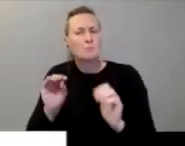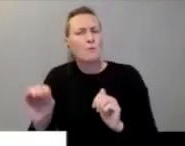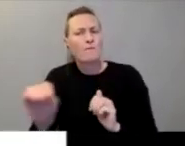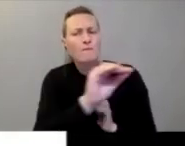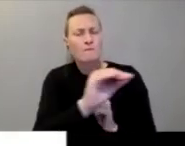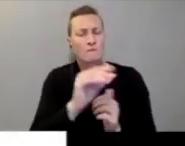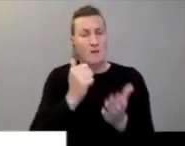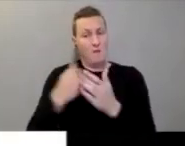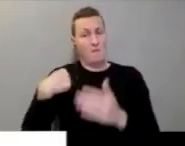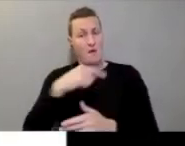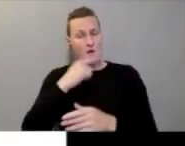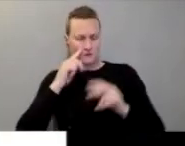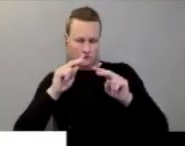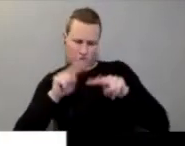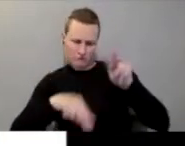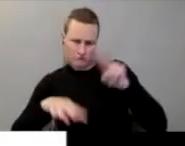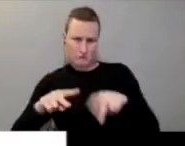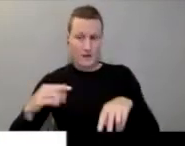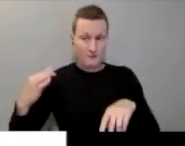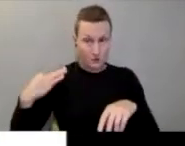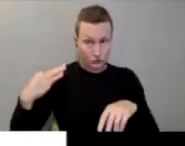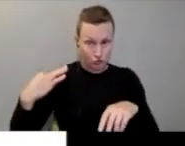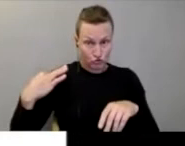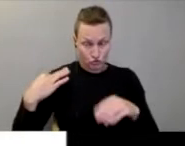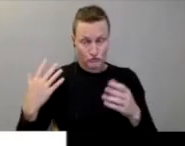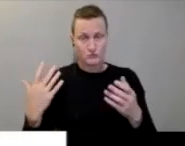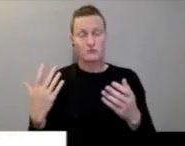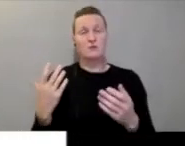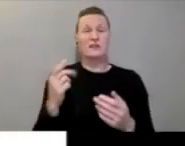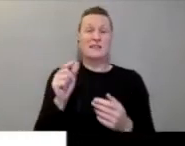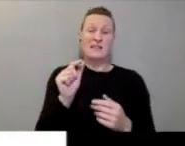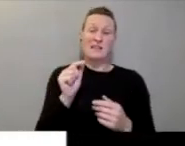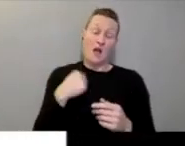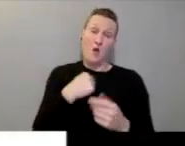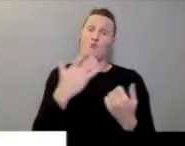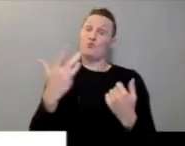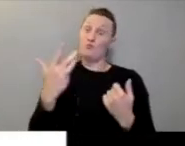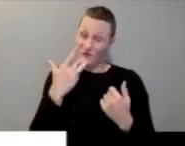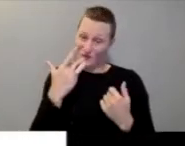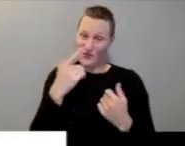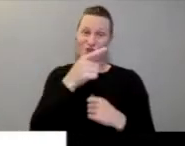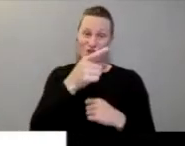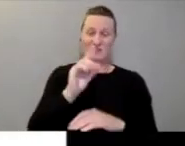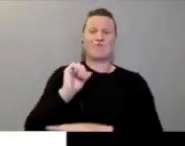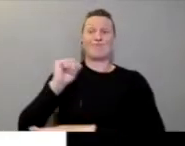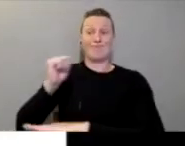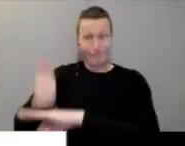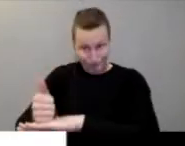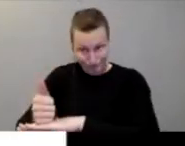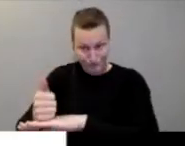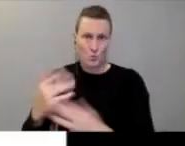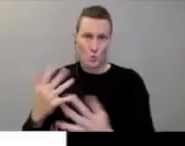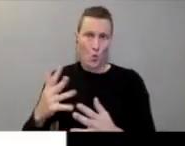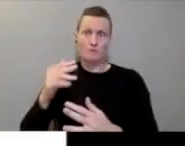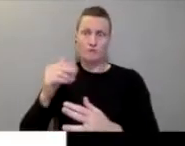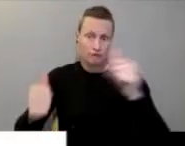Our ideal would be to site your project at that site, if that's where, if you have a preferred site. But knowing